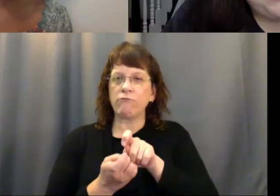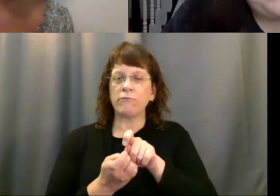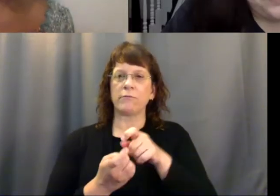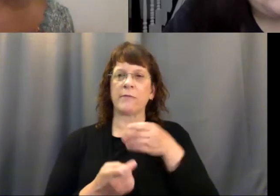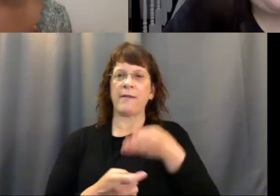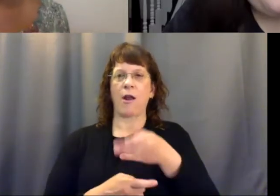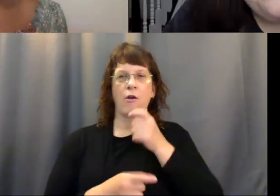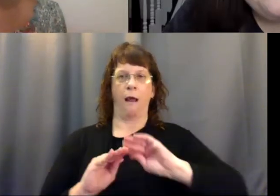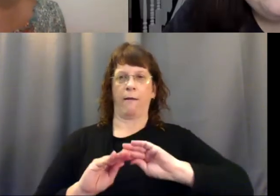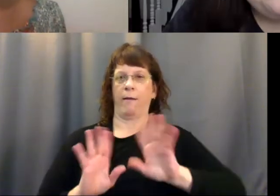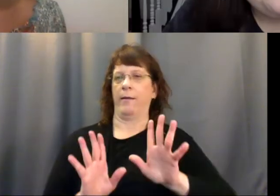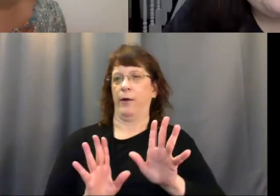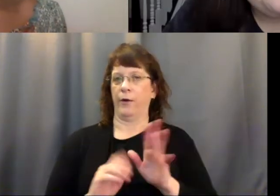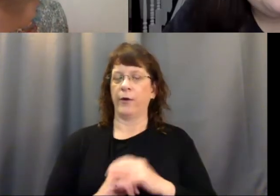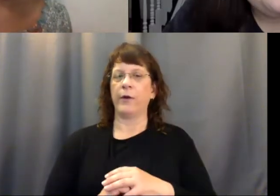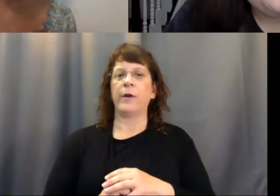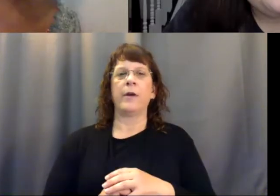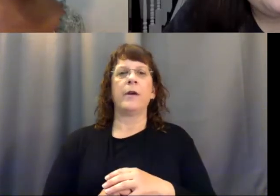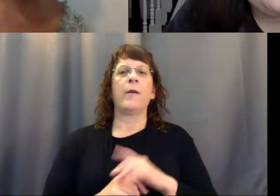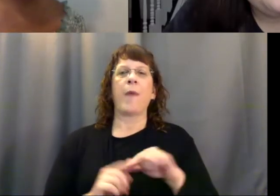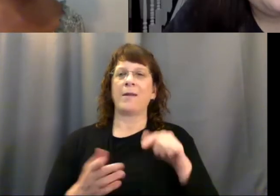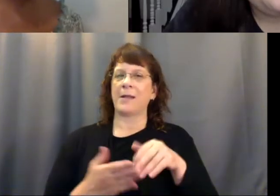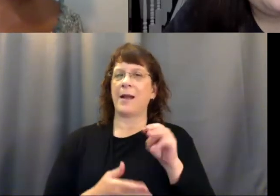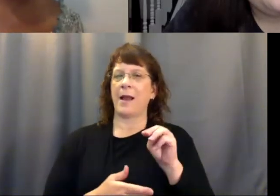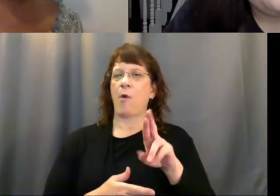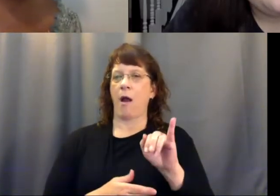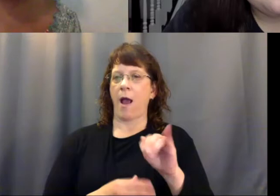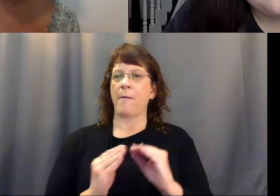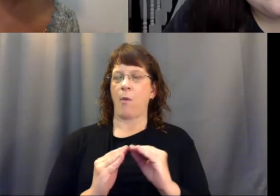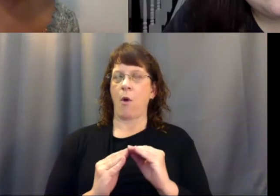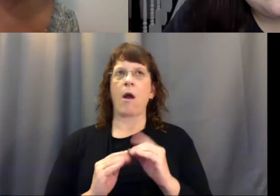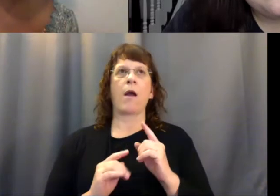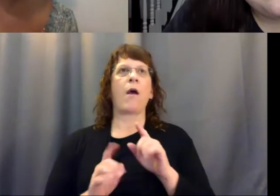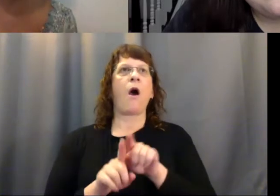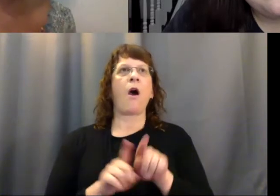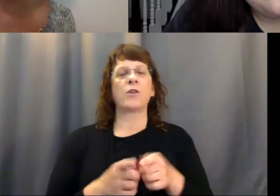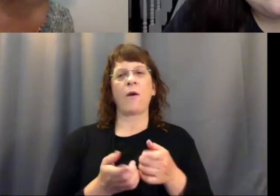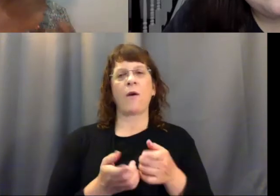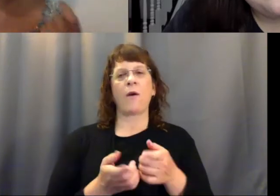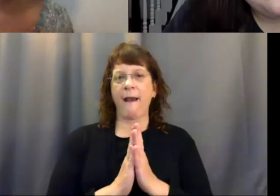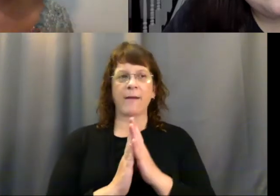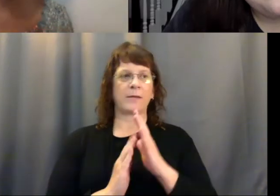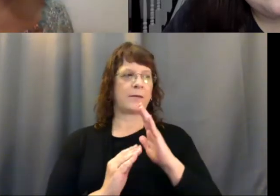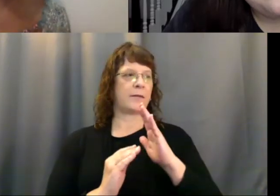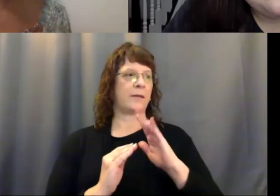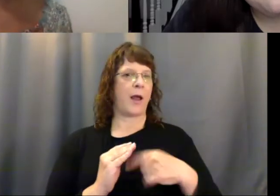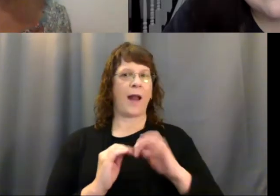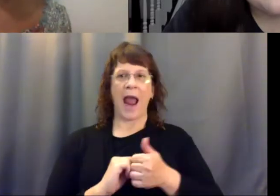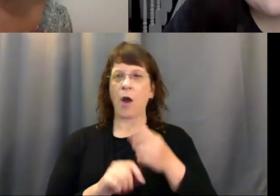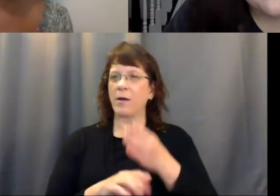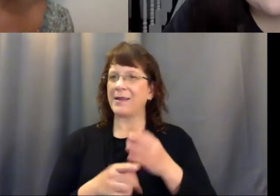cut. But I would also ask questions about how different brain regions are